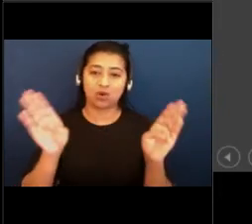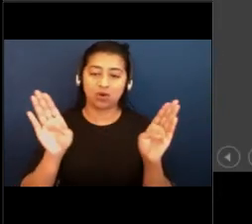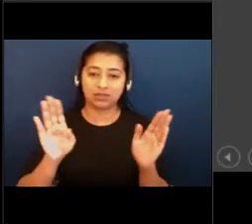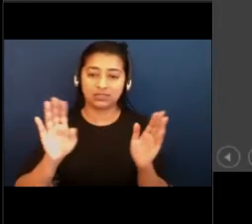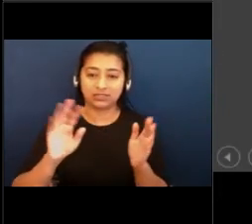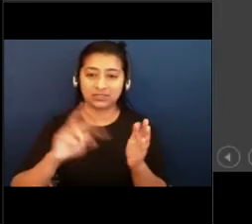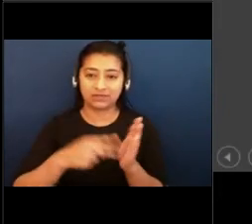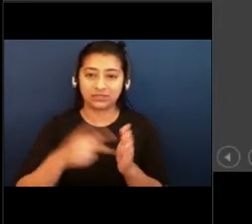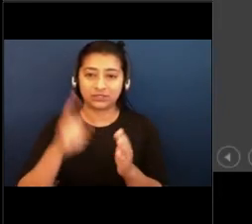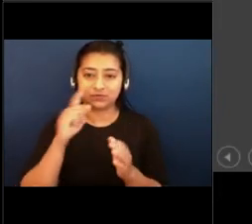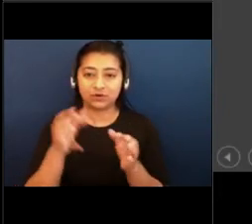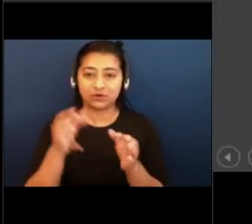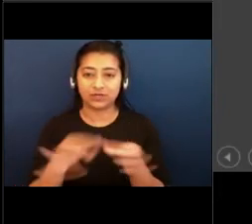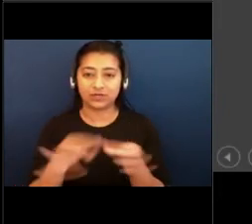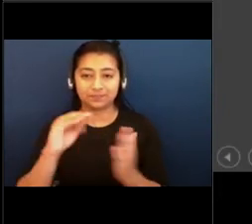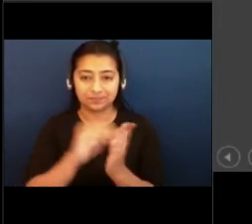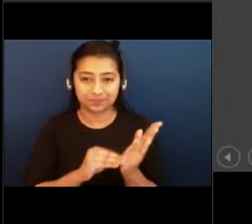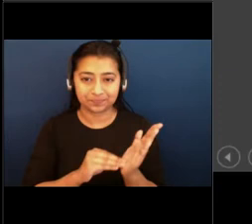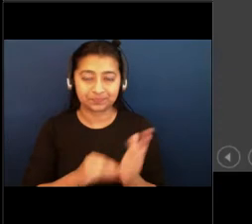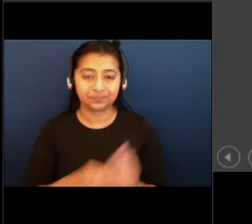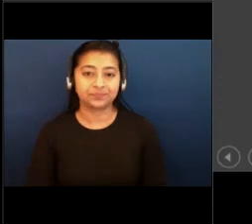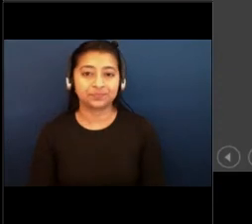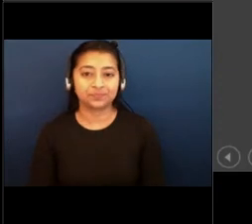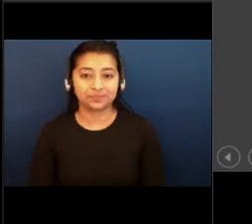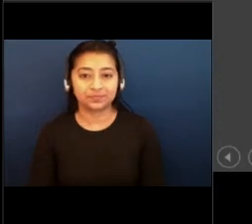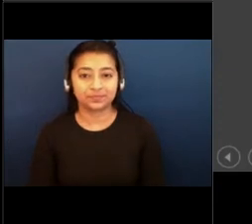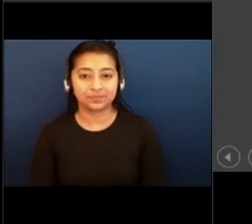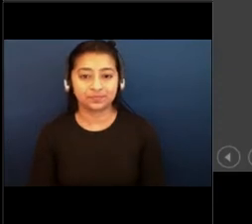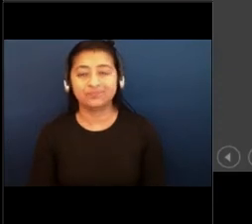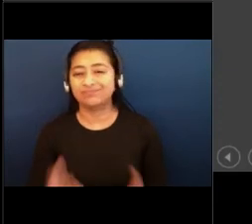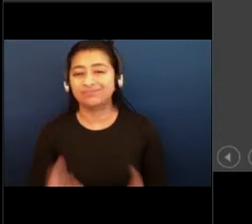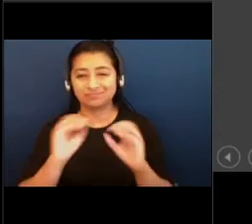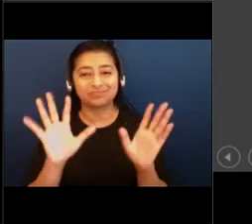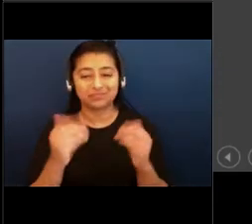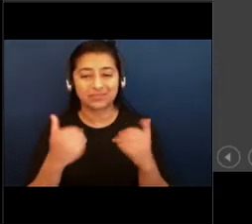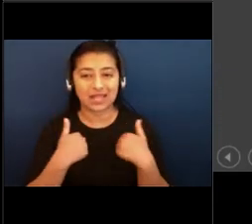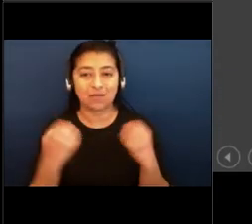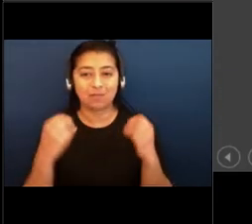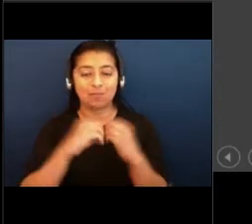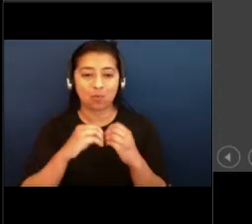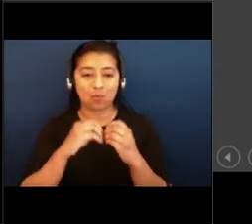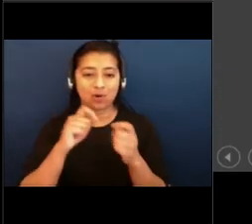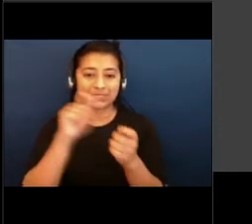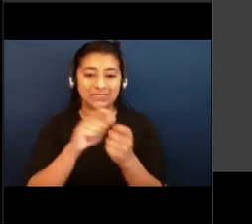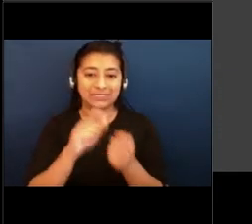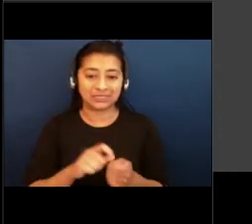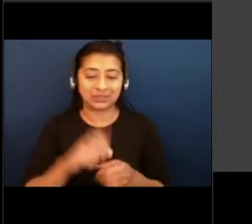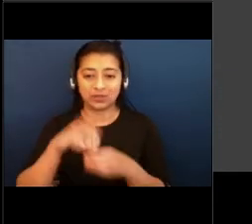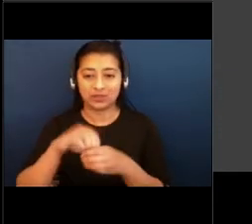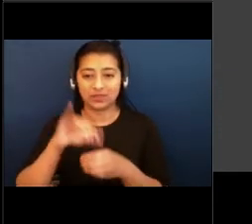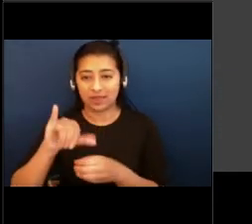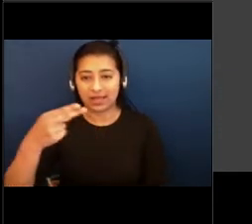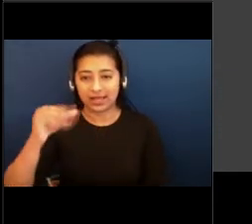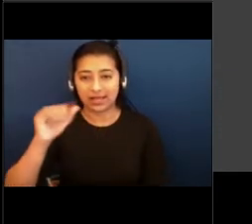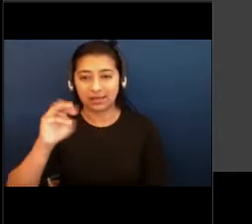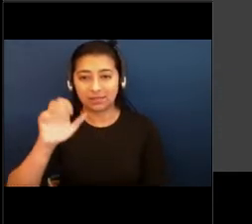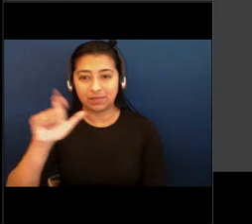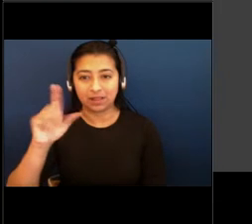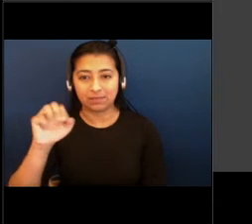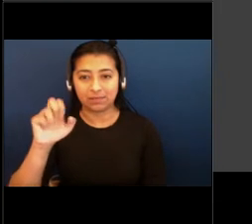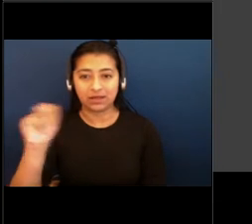of language documentation. And there's obviously more detail in the Himmelman 1998 paper, but